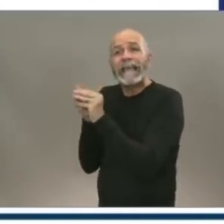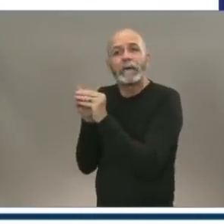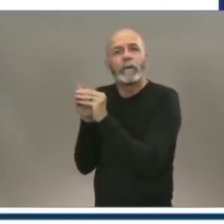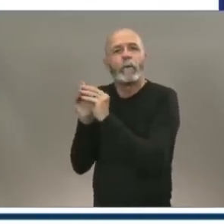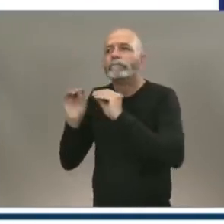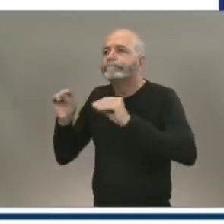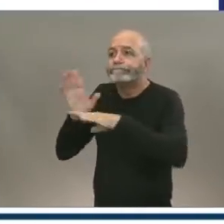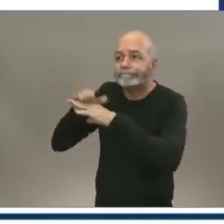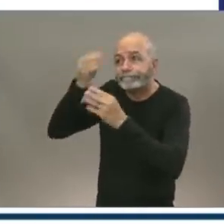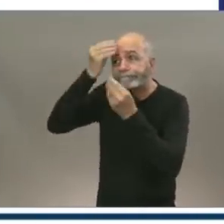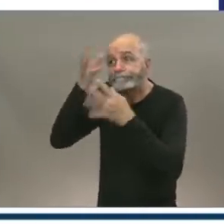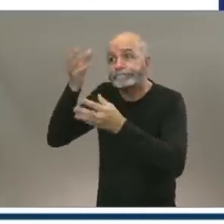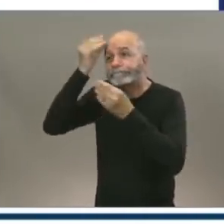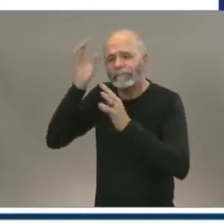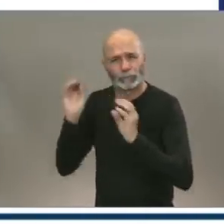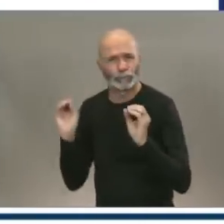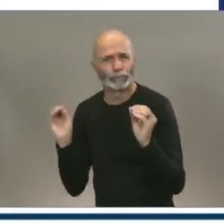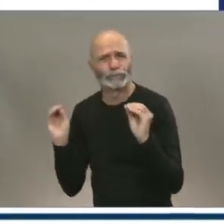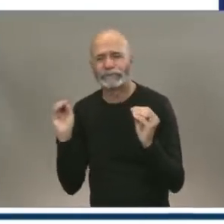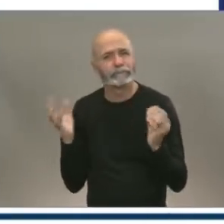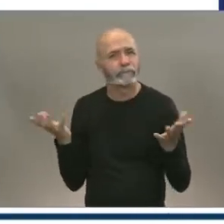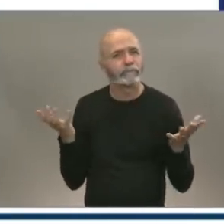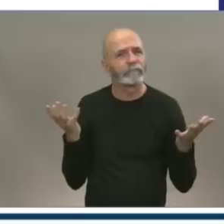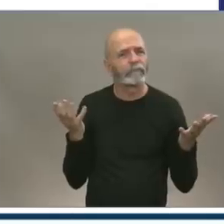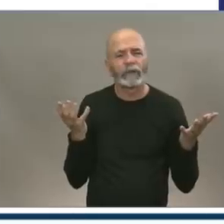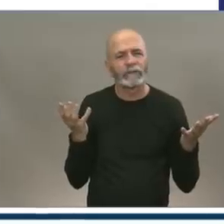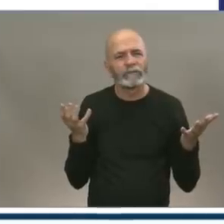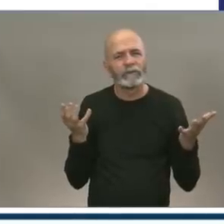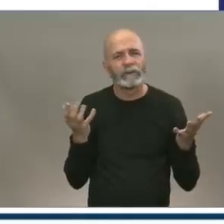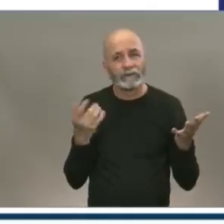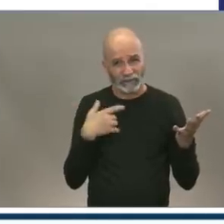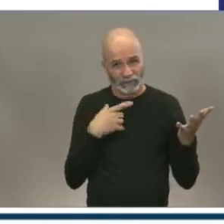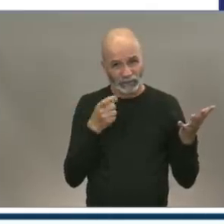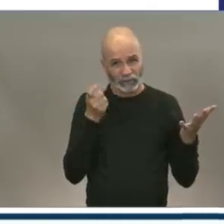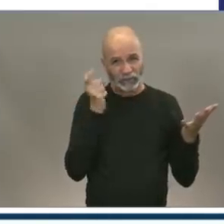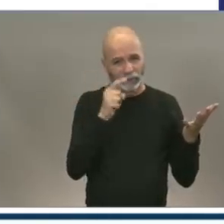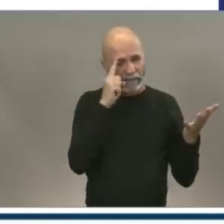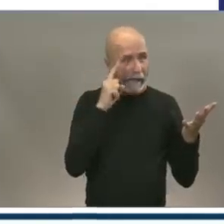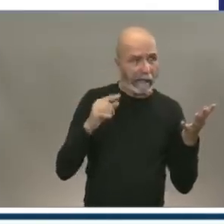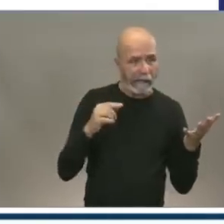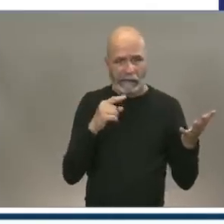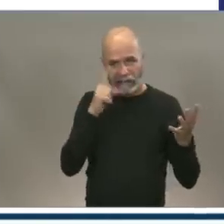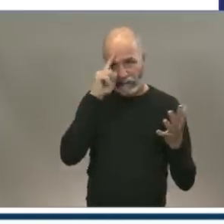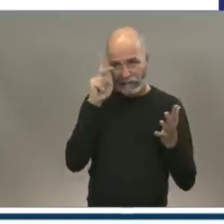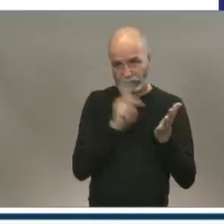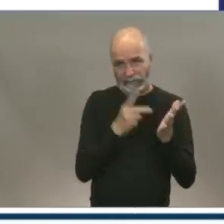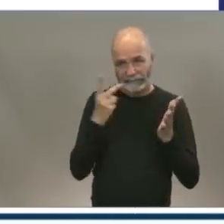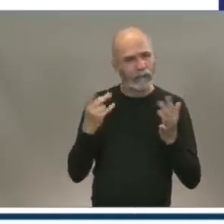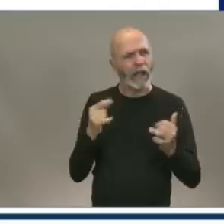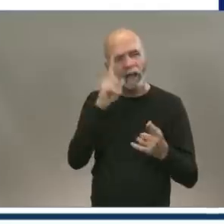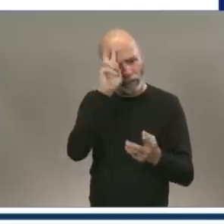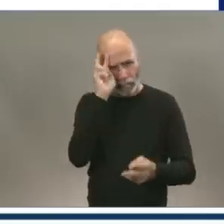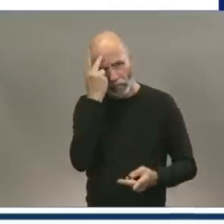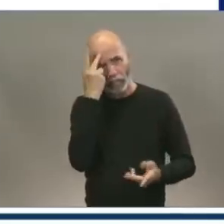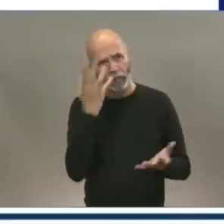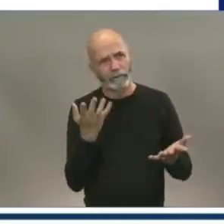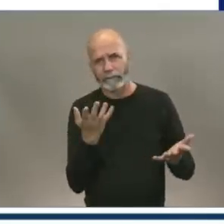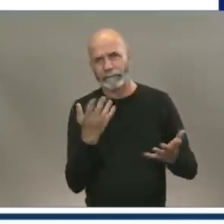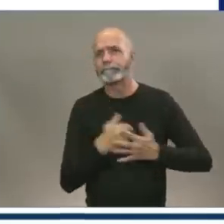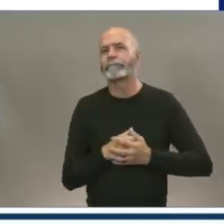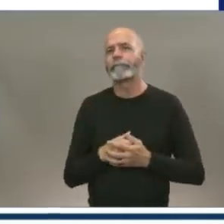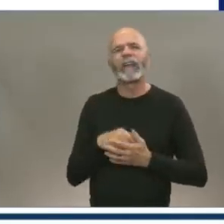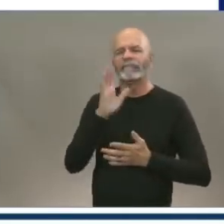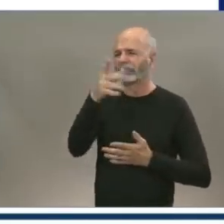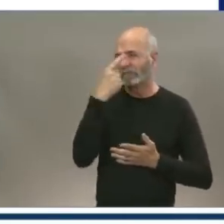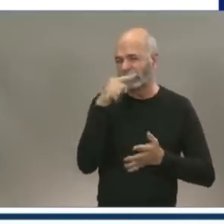in the situation we're in. I'm wondering if you have any thoughts on that. Should we reconsider that? Reconsider in the sense of?